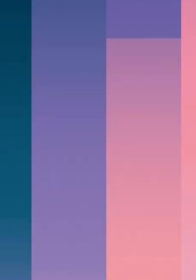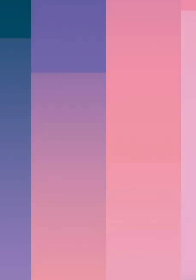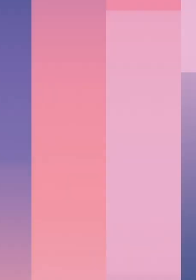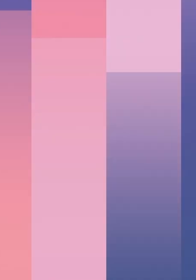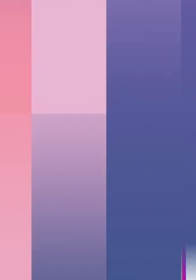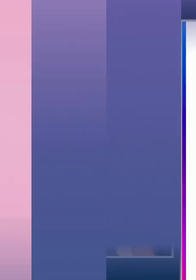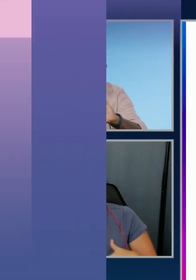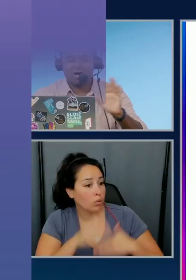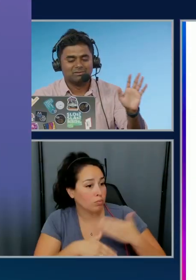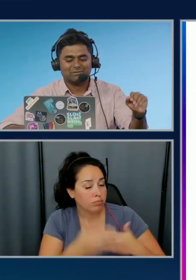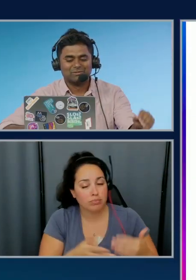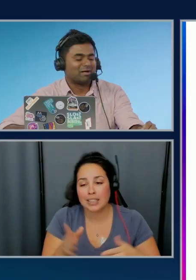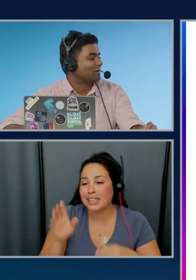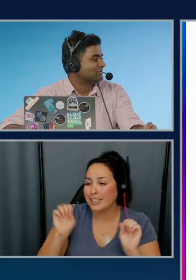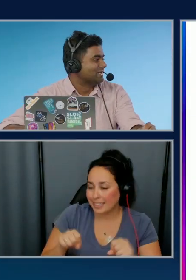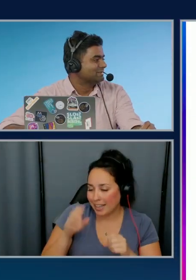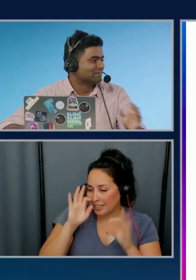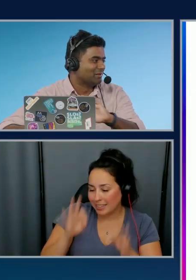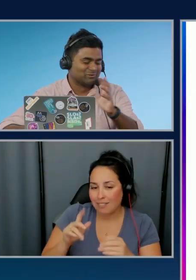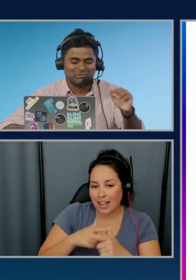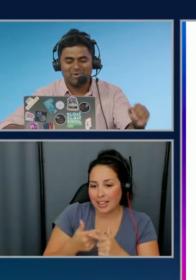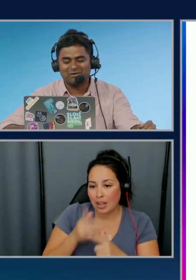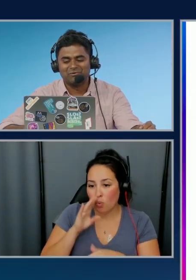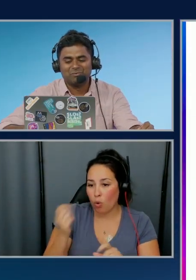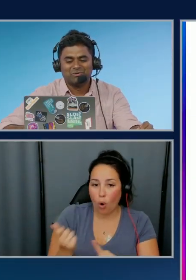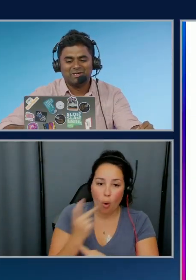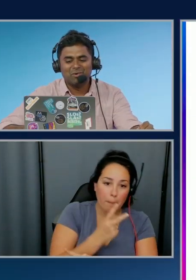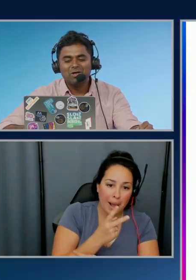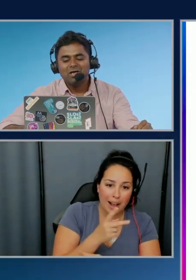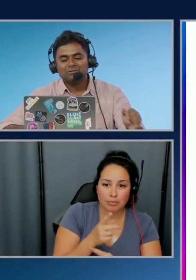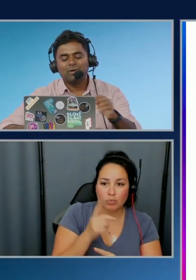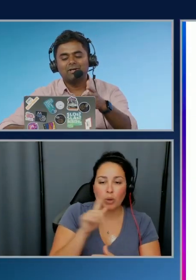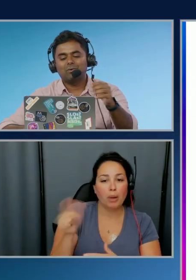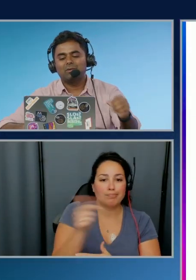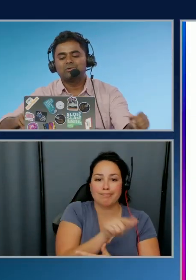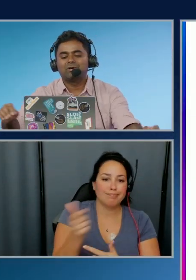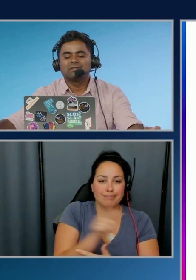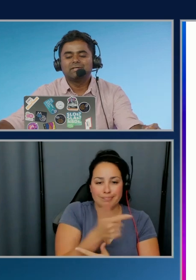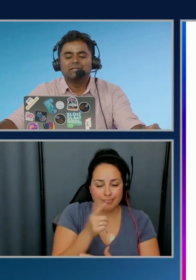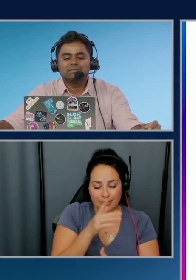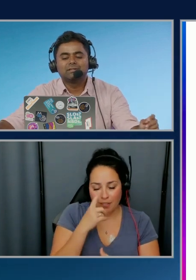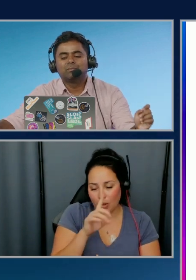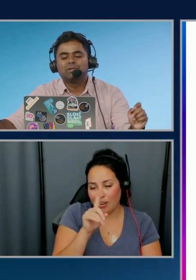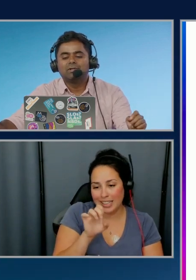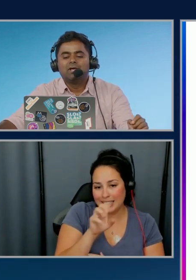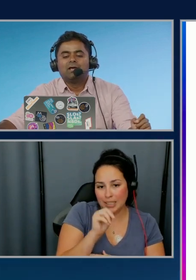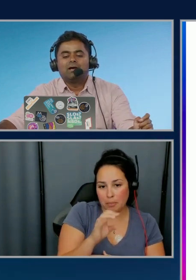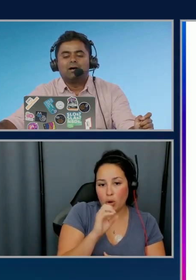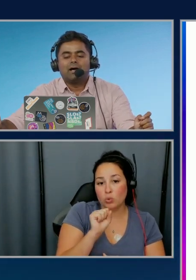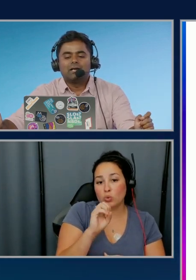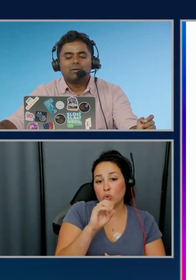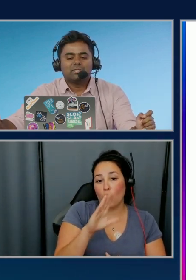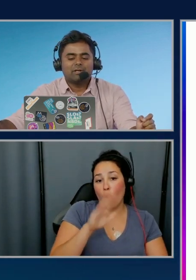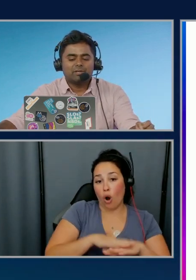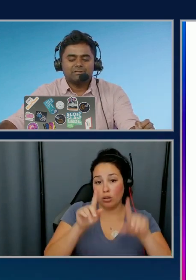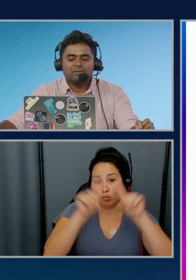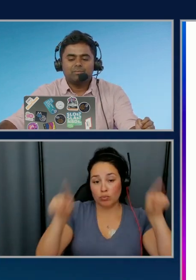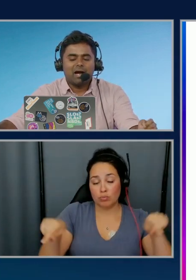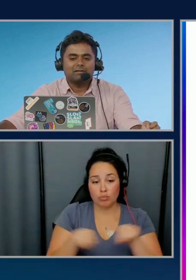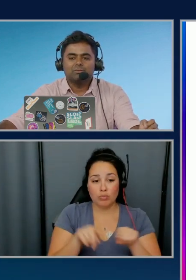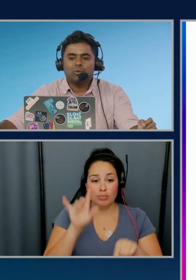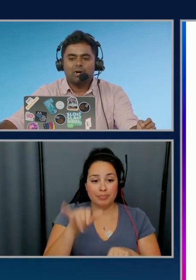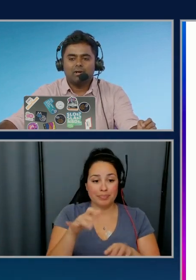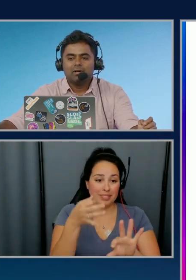I'm going to switch back. And I promise there's only a couple of slides. Yeah. I'll switch back and forth between the demo. So here, what I'm showing on the screen is a simple LLM-based